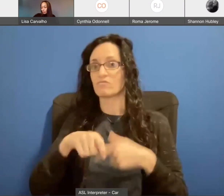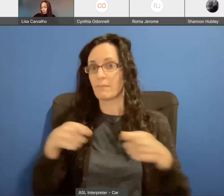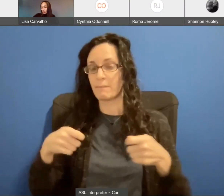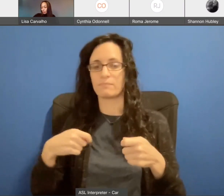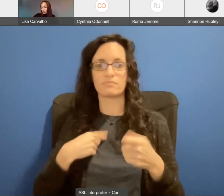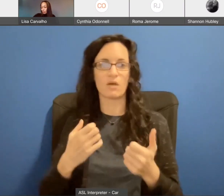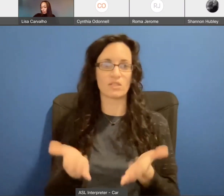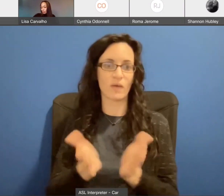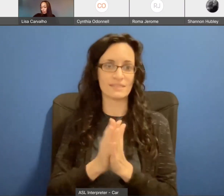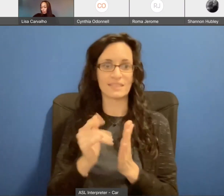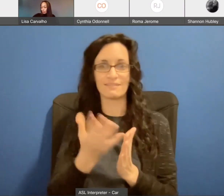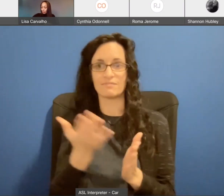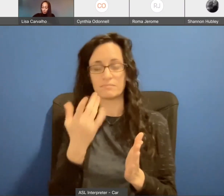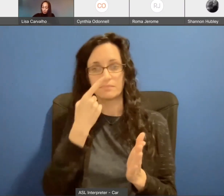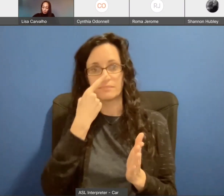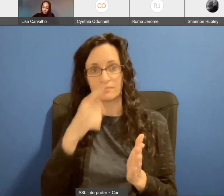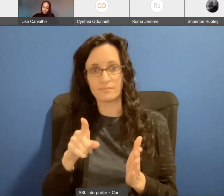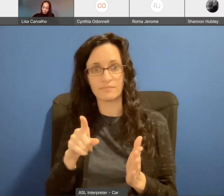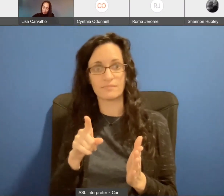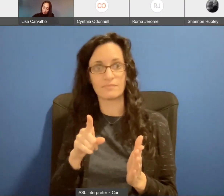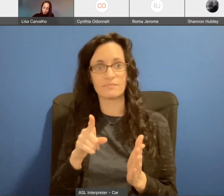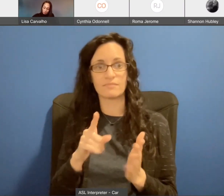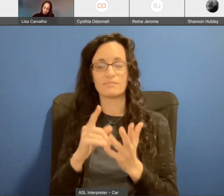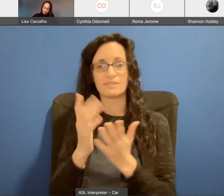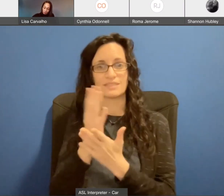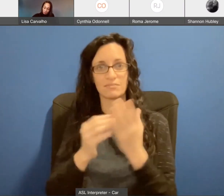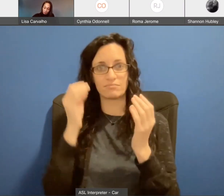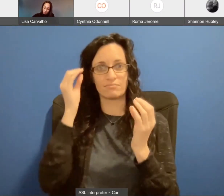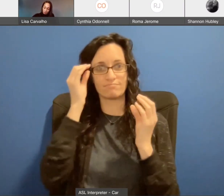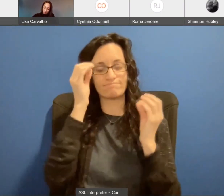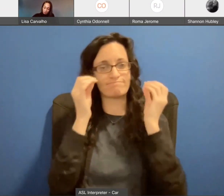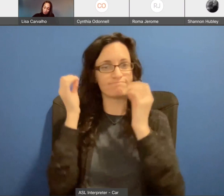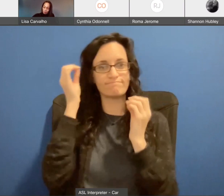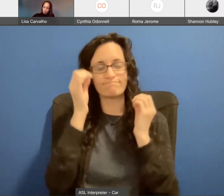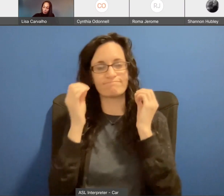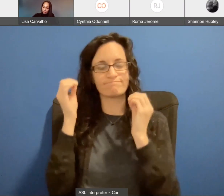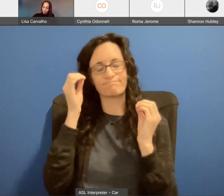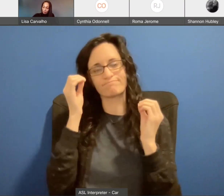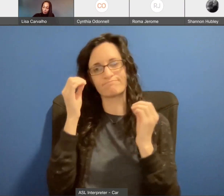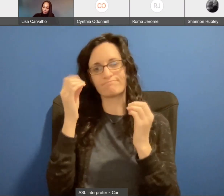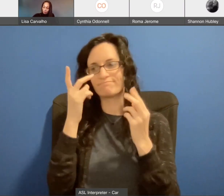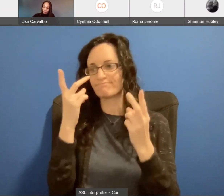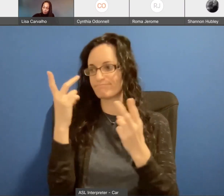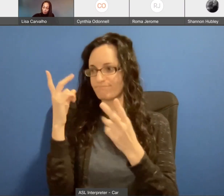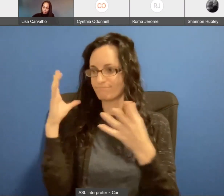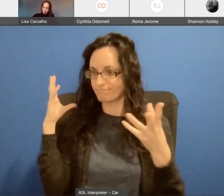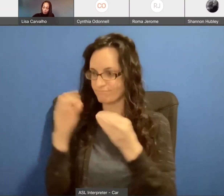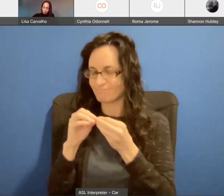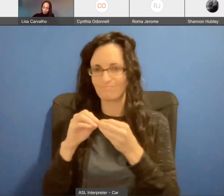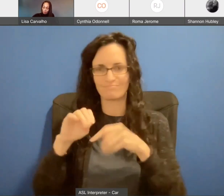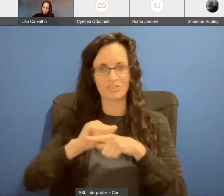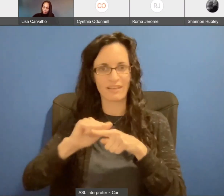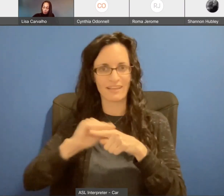to engage in just some reflection. We spent a lot of time. Thank you for